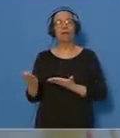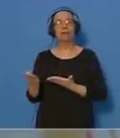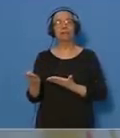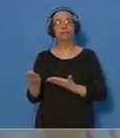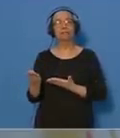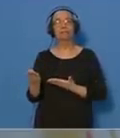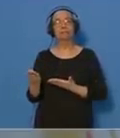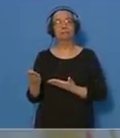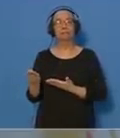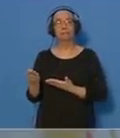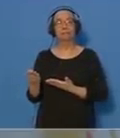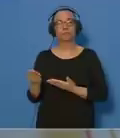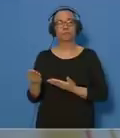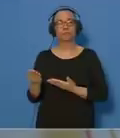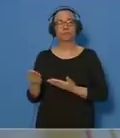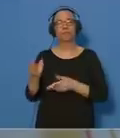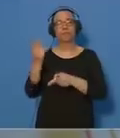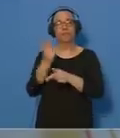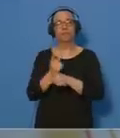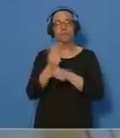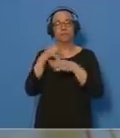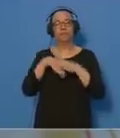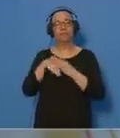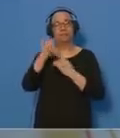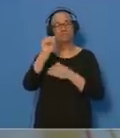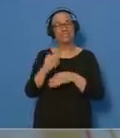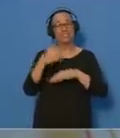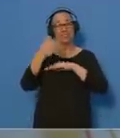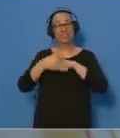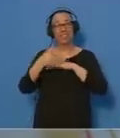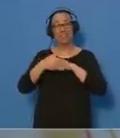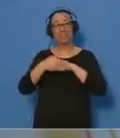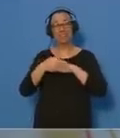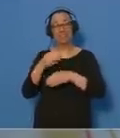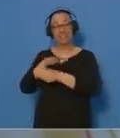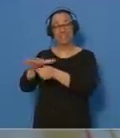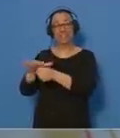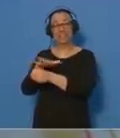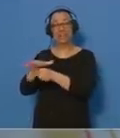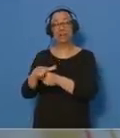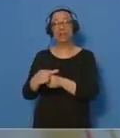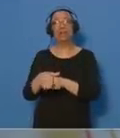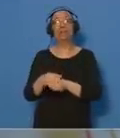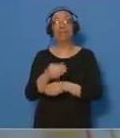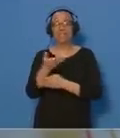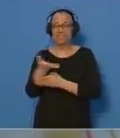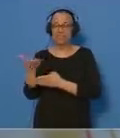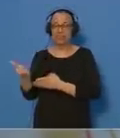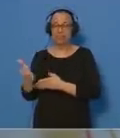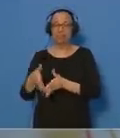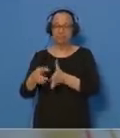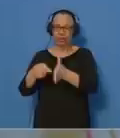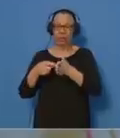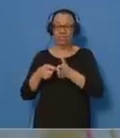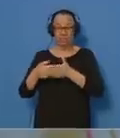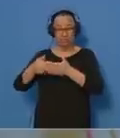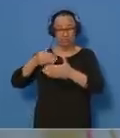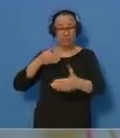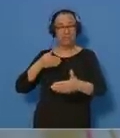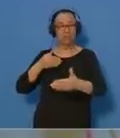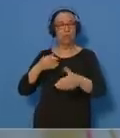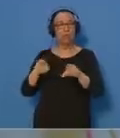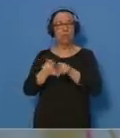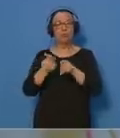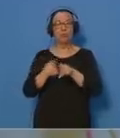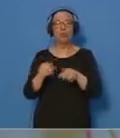currently housed in our Southside facility that have supplies that we've ordered previously, as well as we've got supplies, as you've heard,